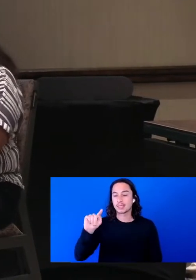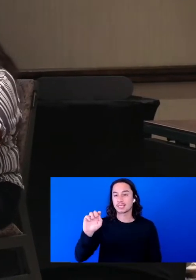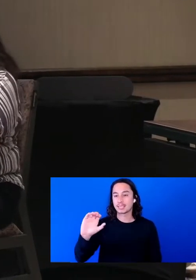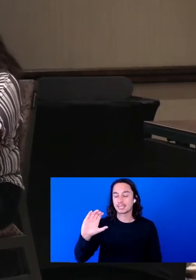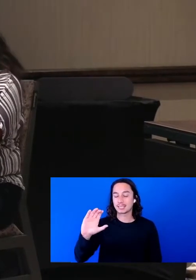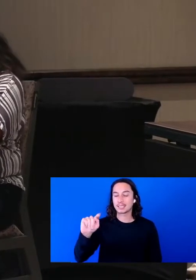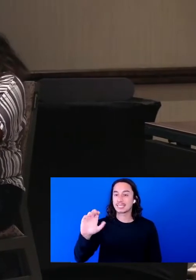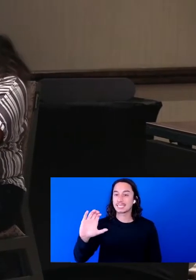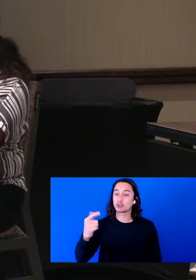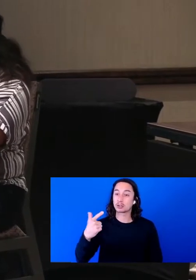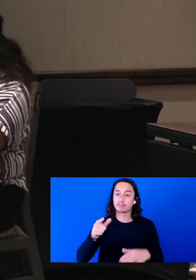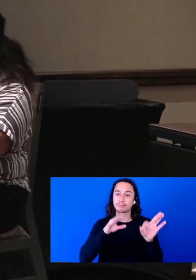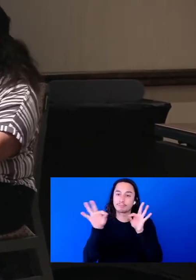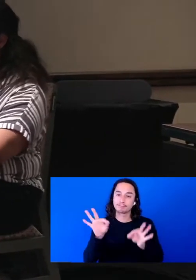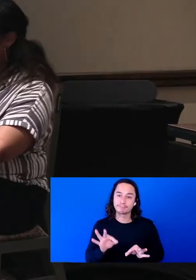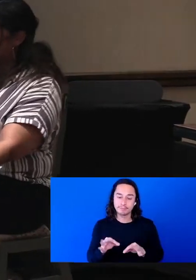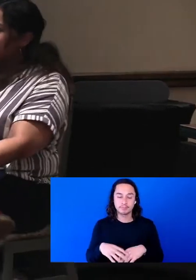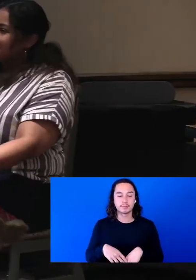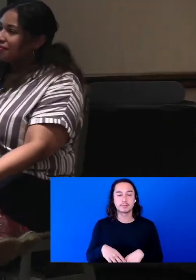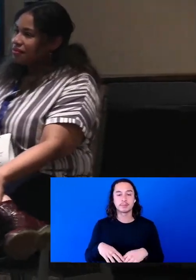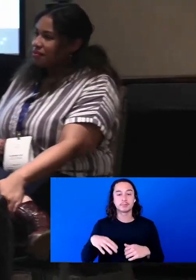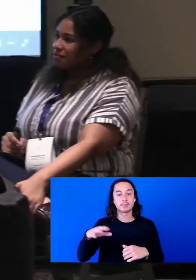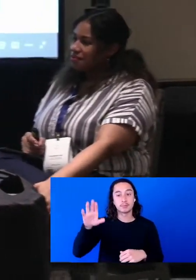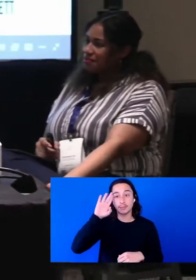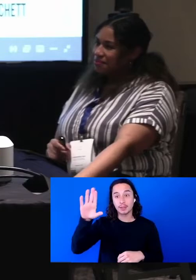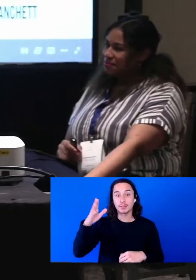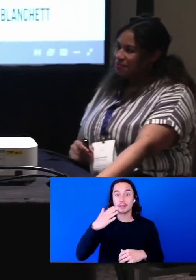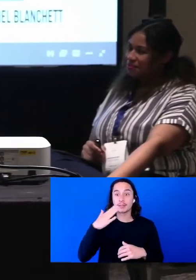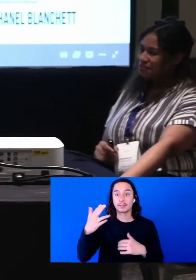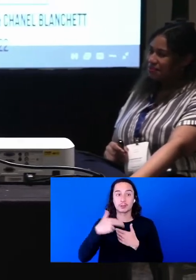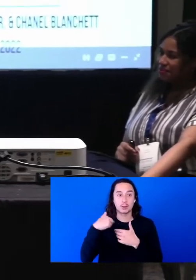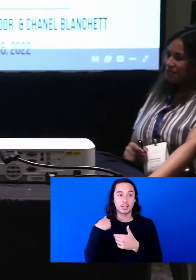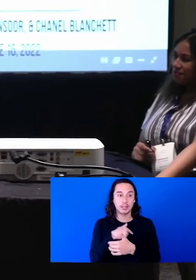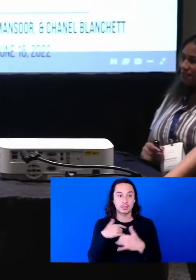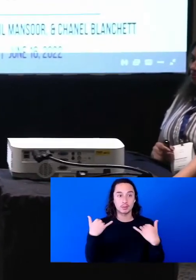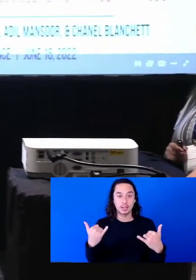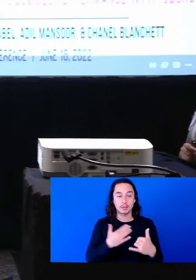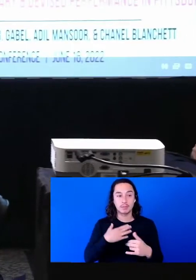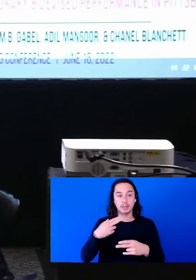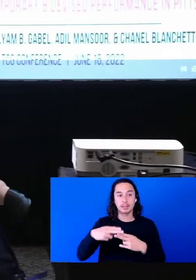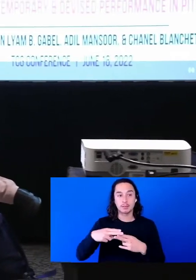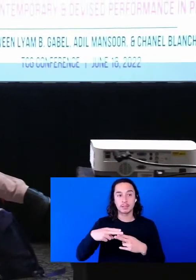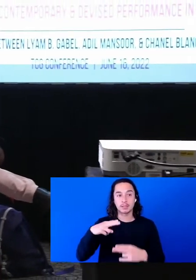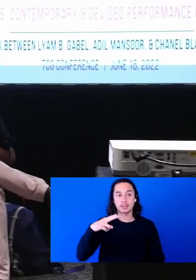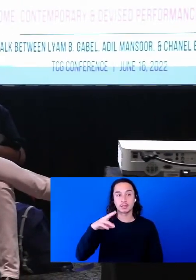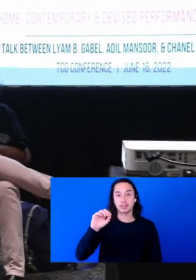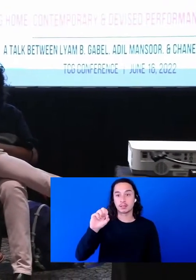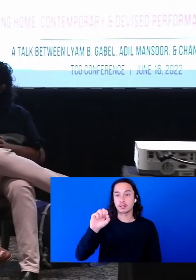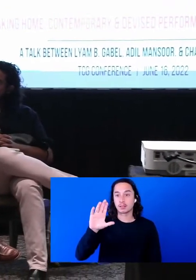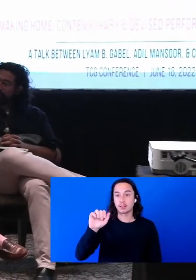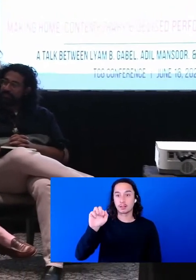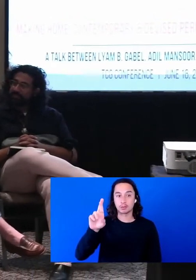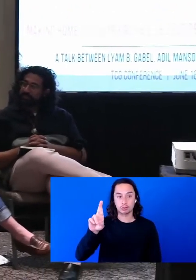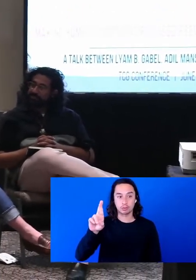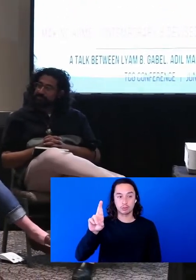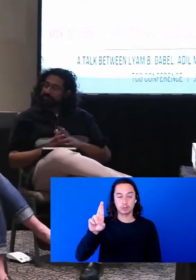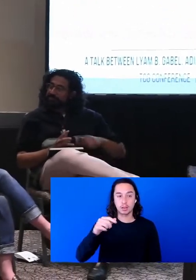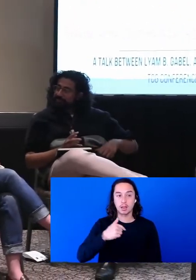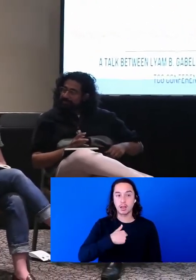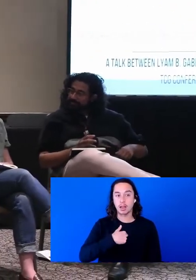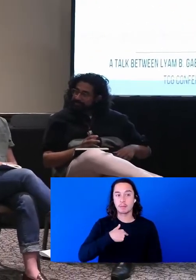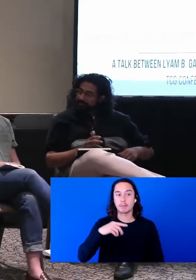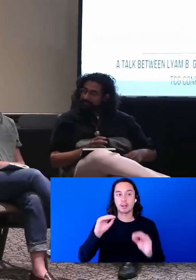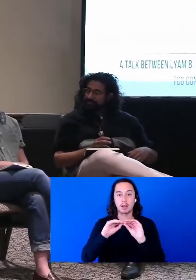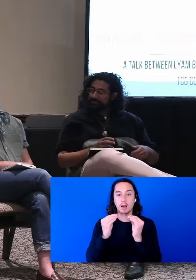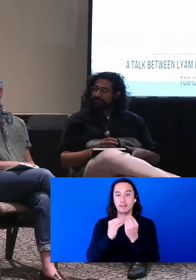housekeeping. Hello, and thank you for joining us all today. My name is Oscar Emily Cabrera. I am the Office and